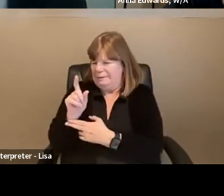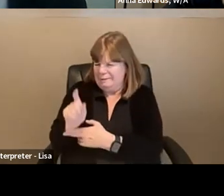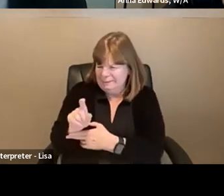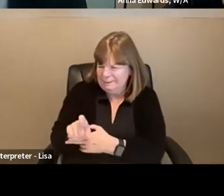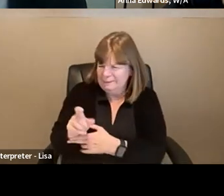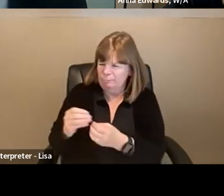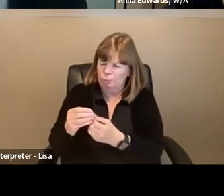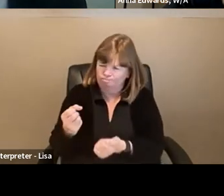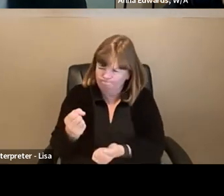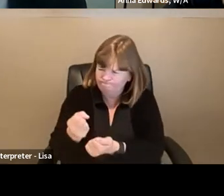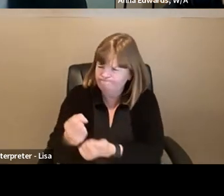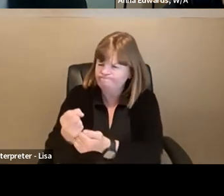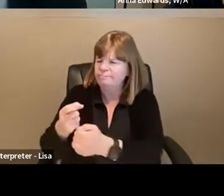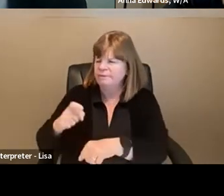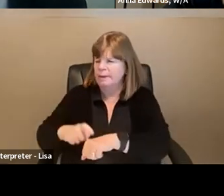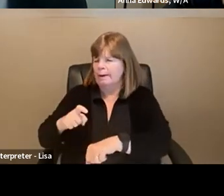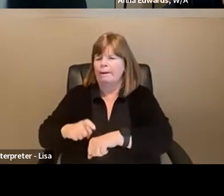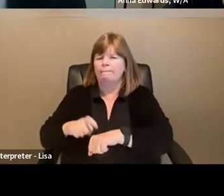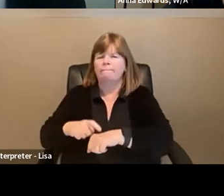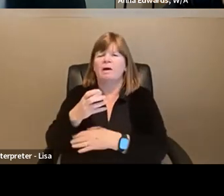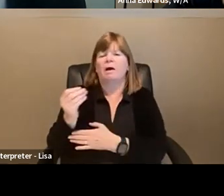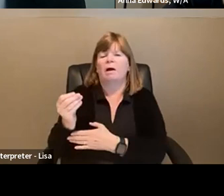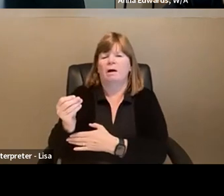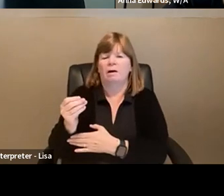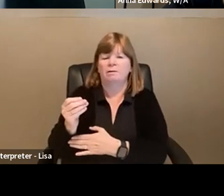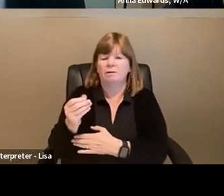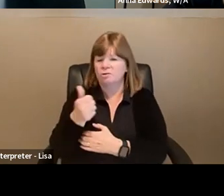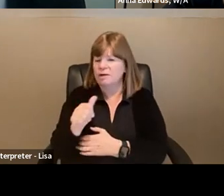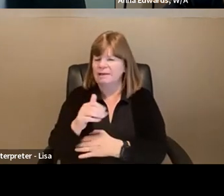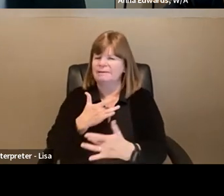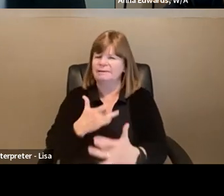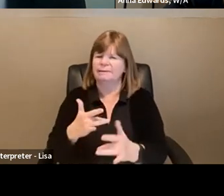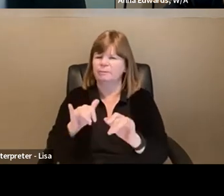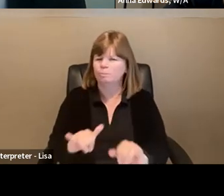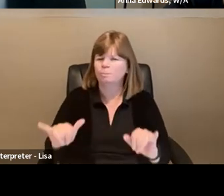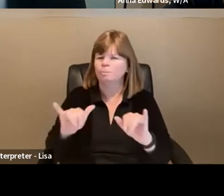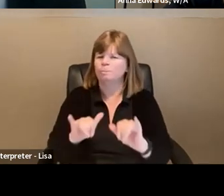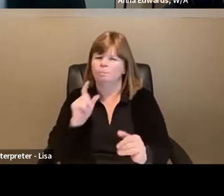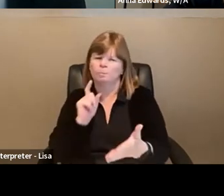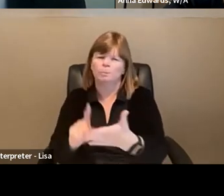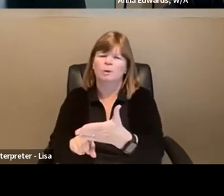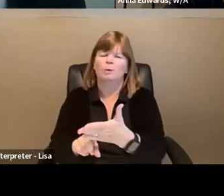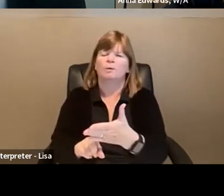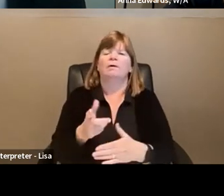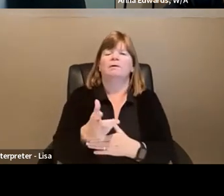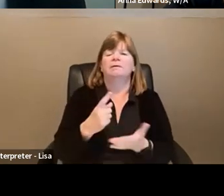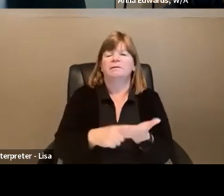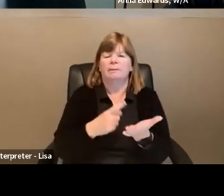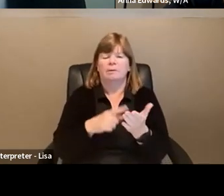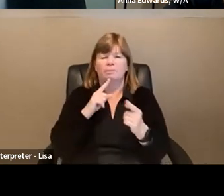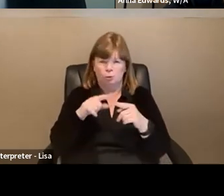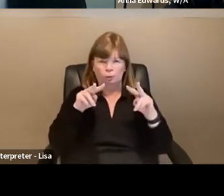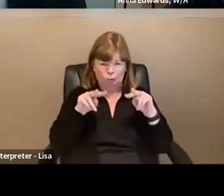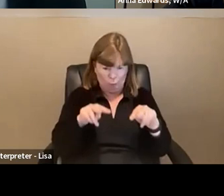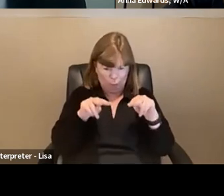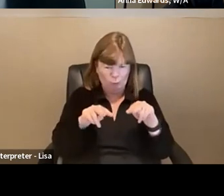some extra time with, and then are there any trends that we're seeing? So sometimes we look at data